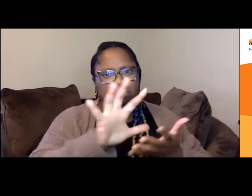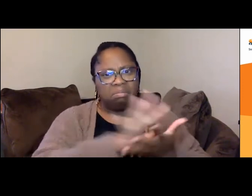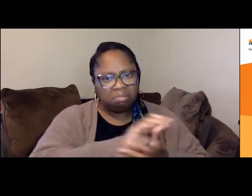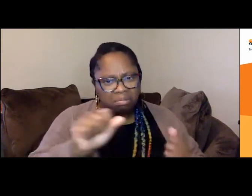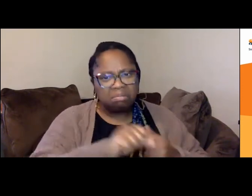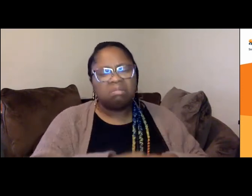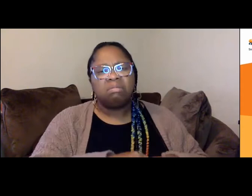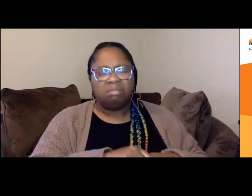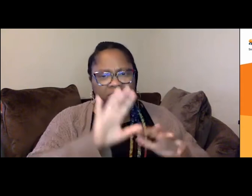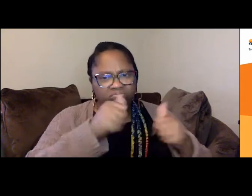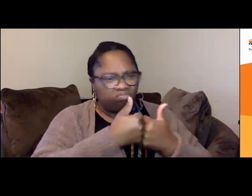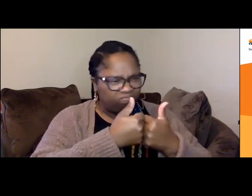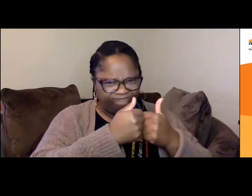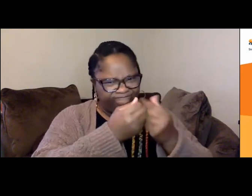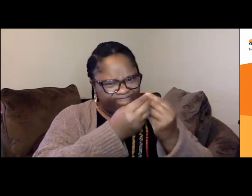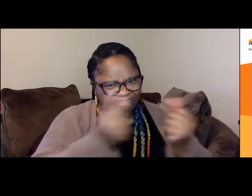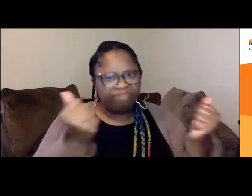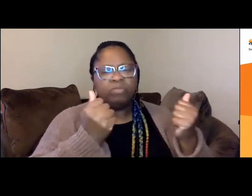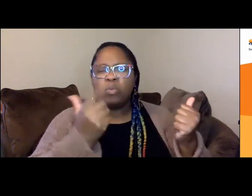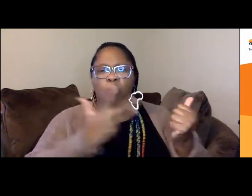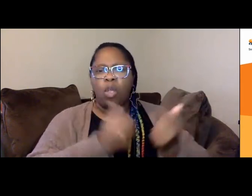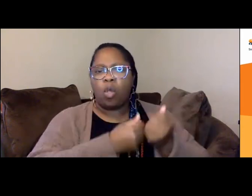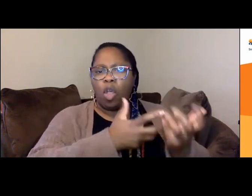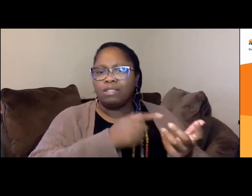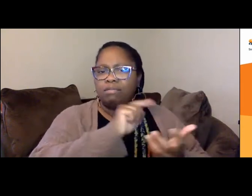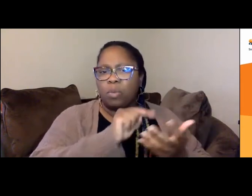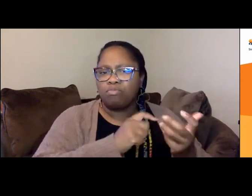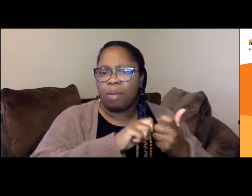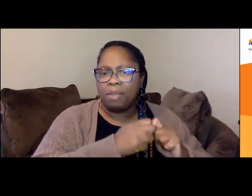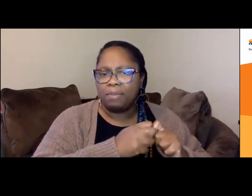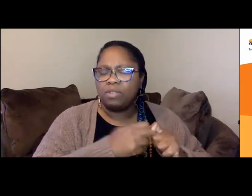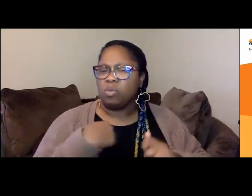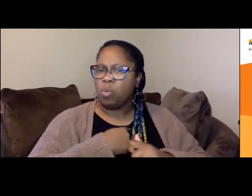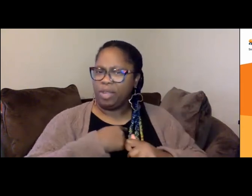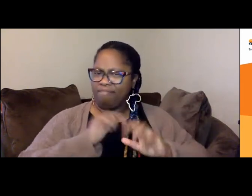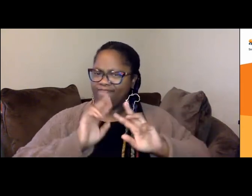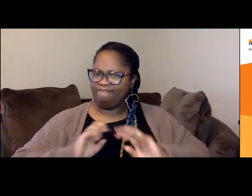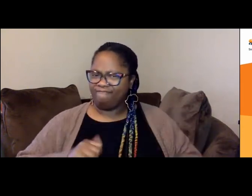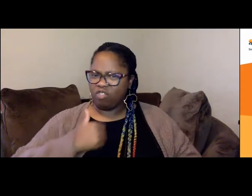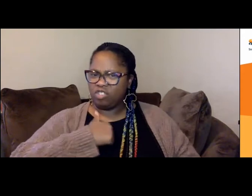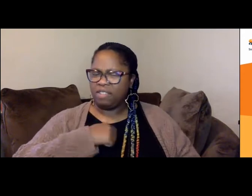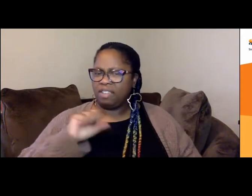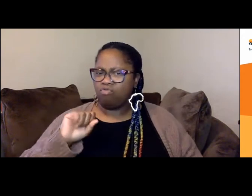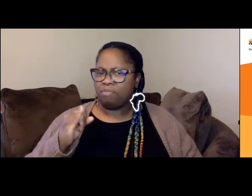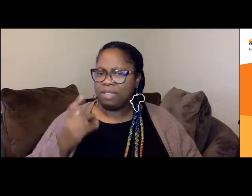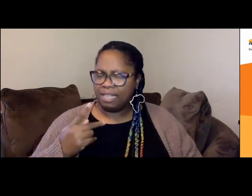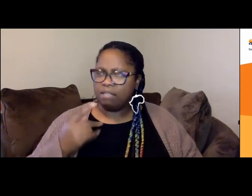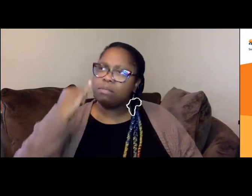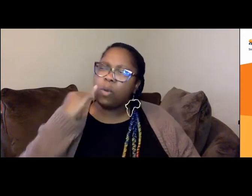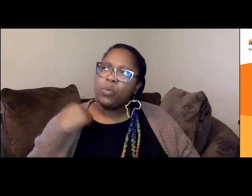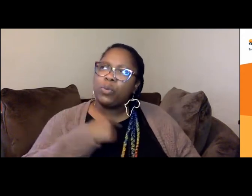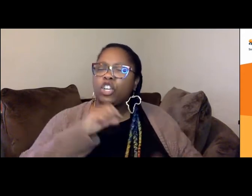that are causing these problems in the first place. So we asked ourselves at SJP, what would it look like if we could